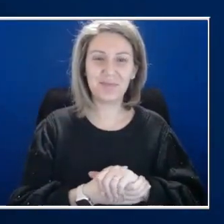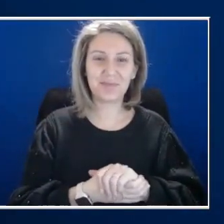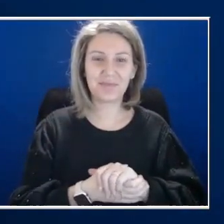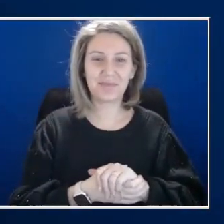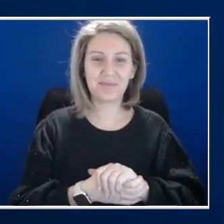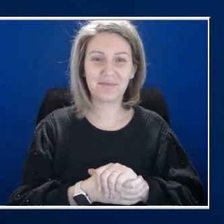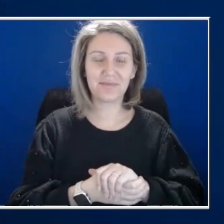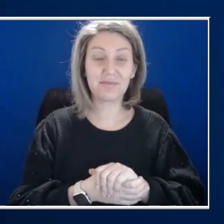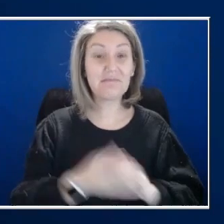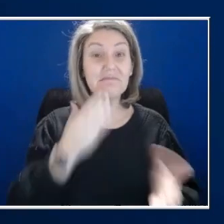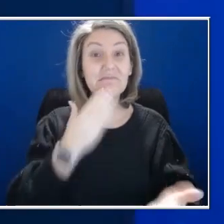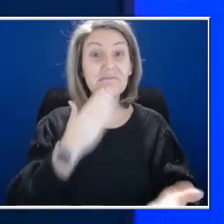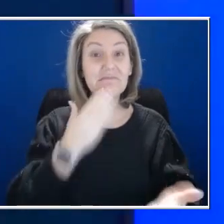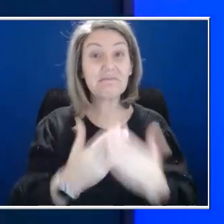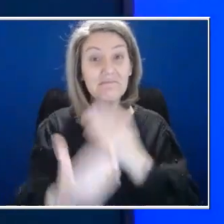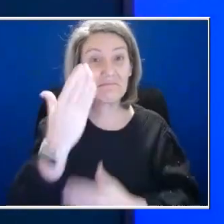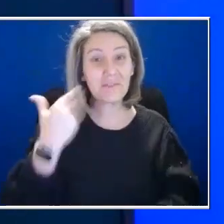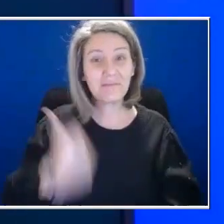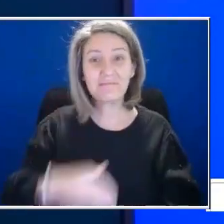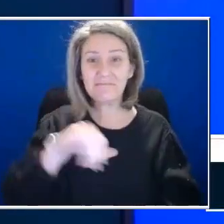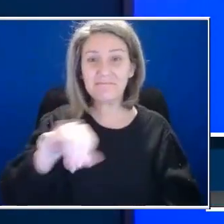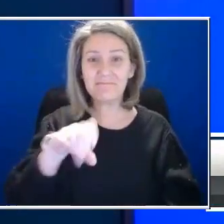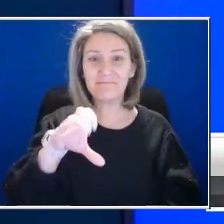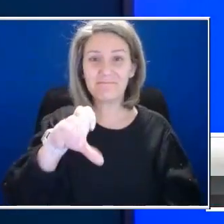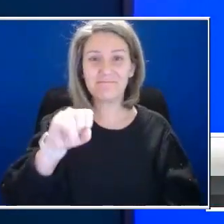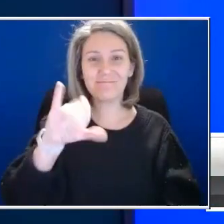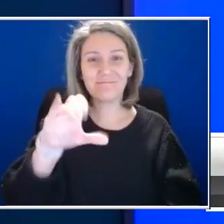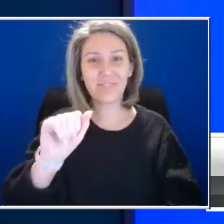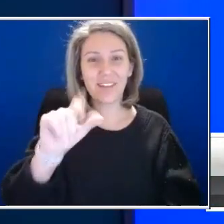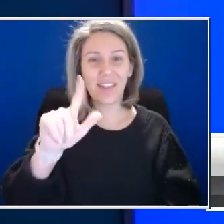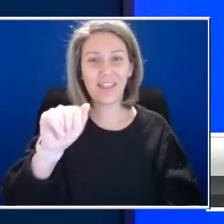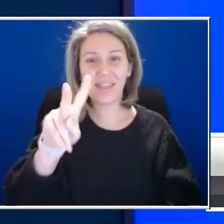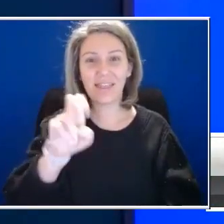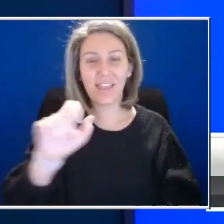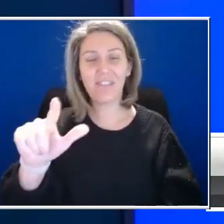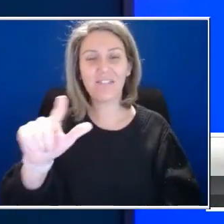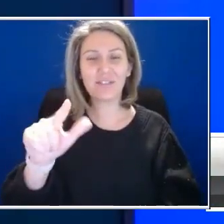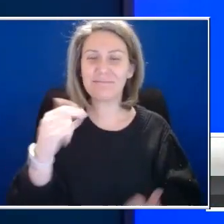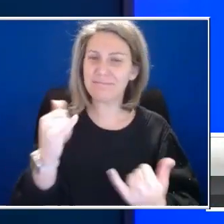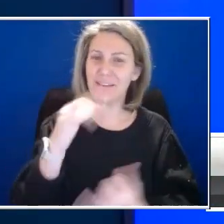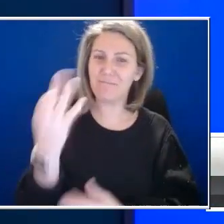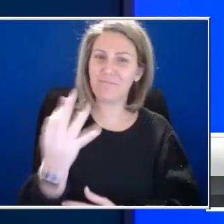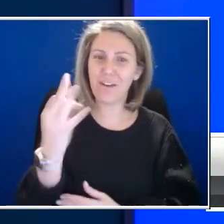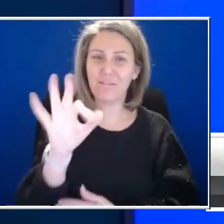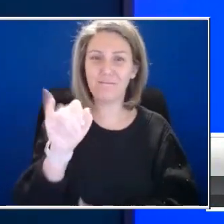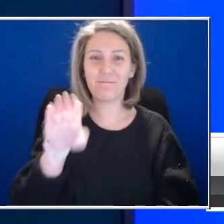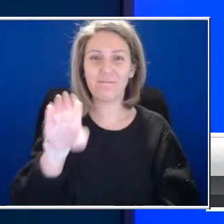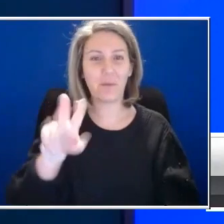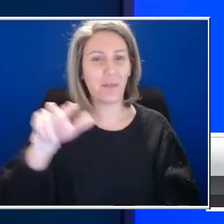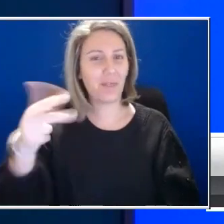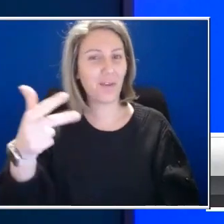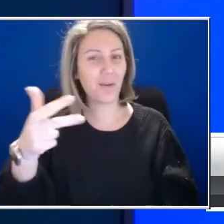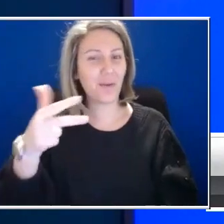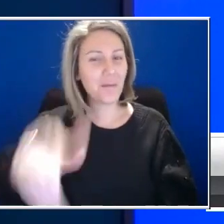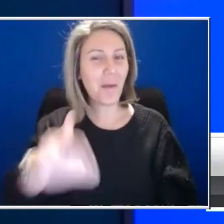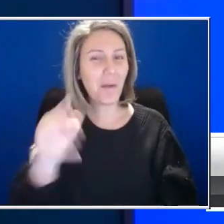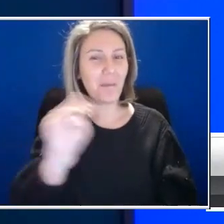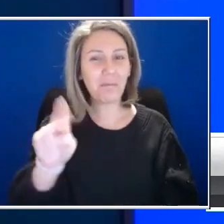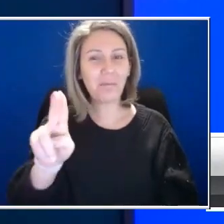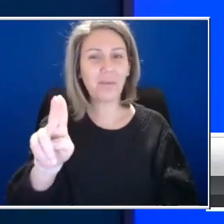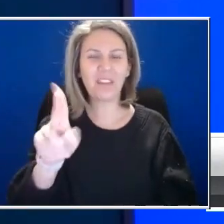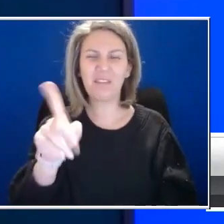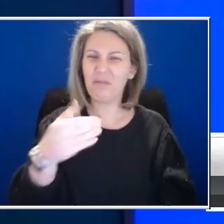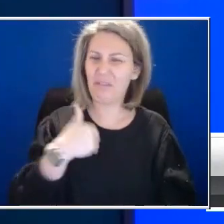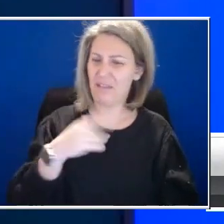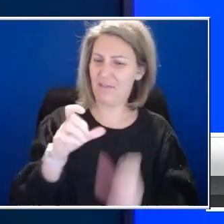Good morning. I'm Jessica Lovell. It is Friday, February 3rd. Welcome to the Morning Medical Update. Have you ever had persistent pain that you